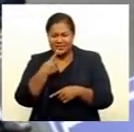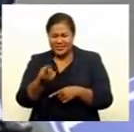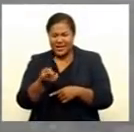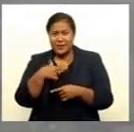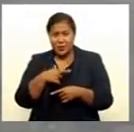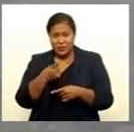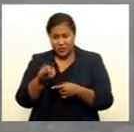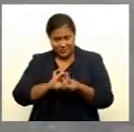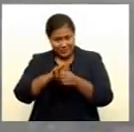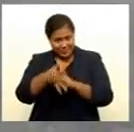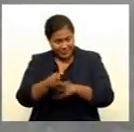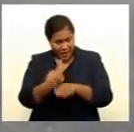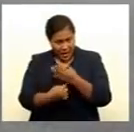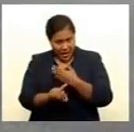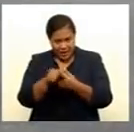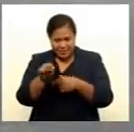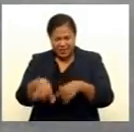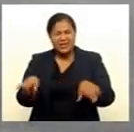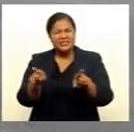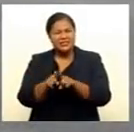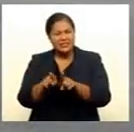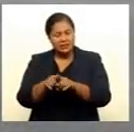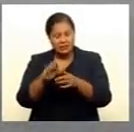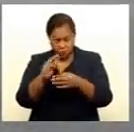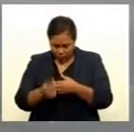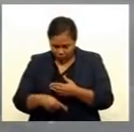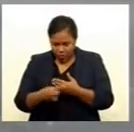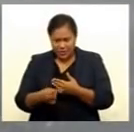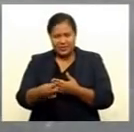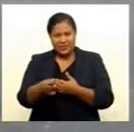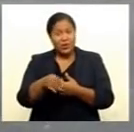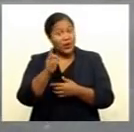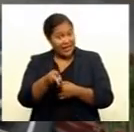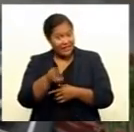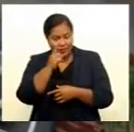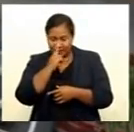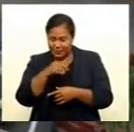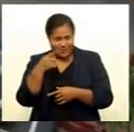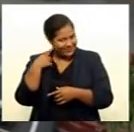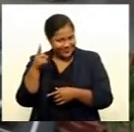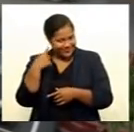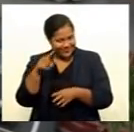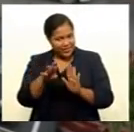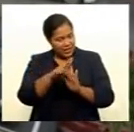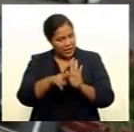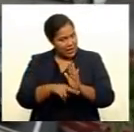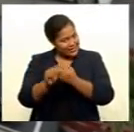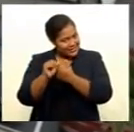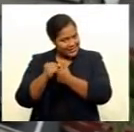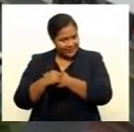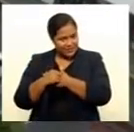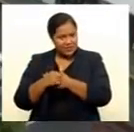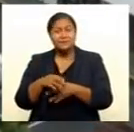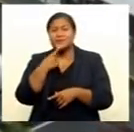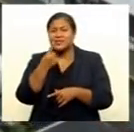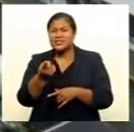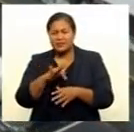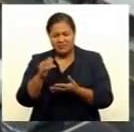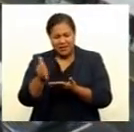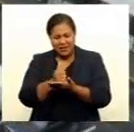of the COVID-19 pandemic is likely to continue if people dismiss the measures in place. Conrote adds the average number of